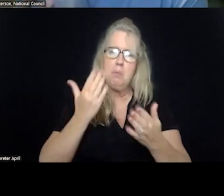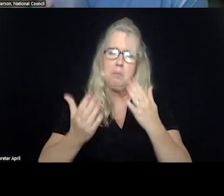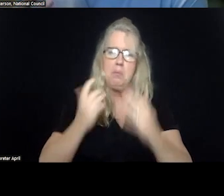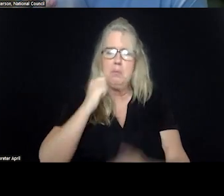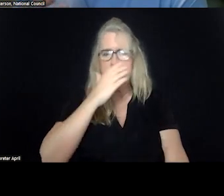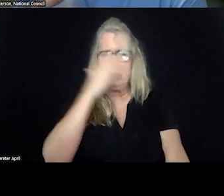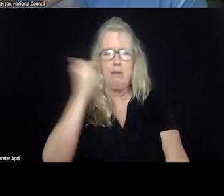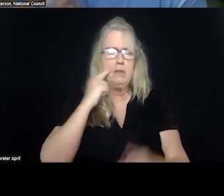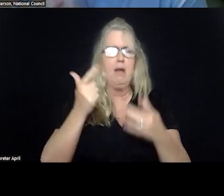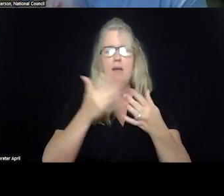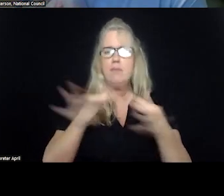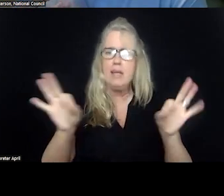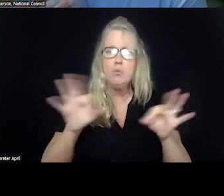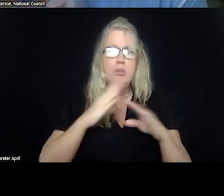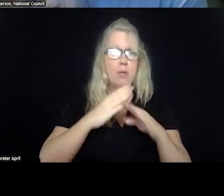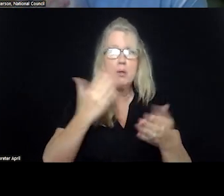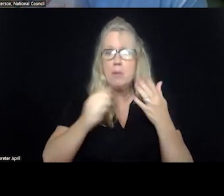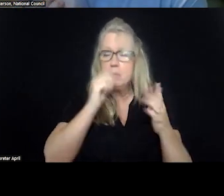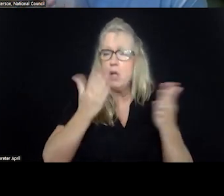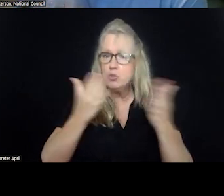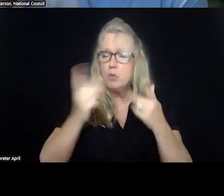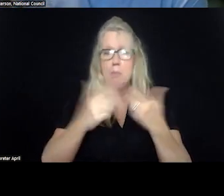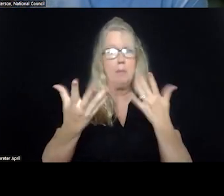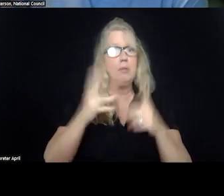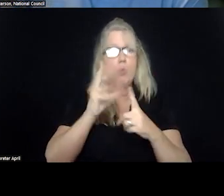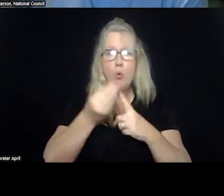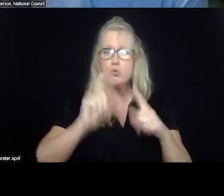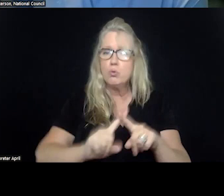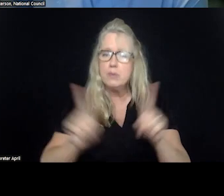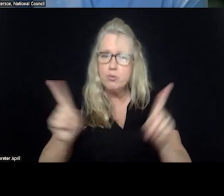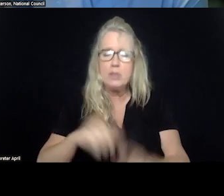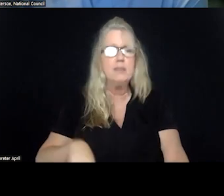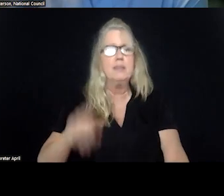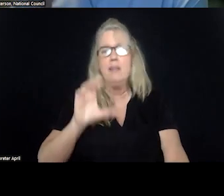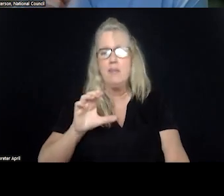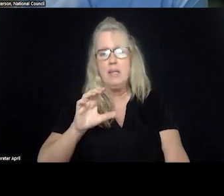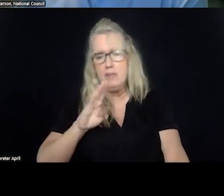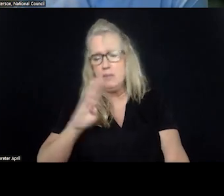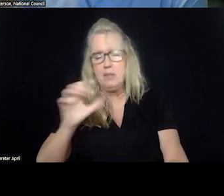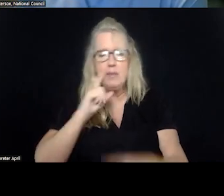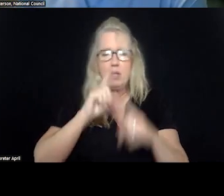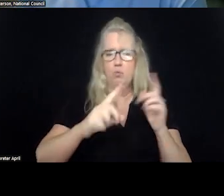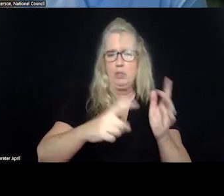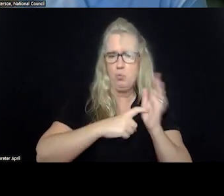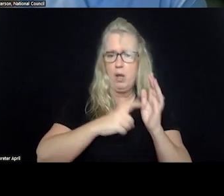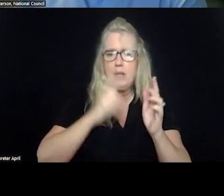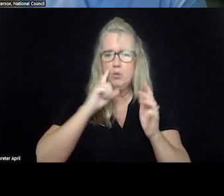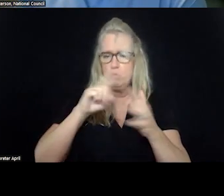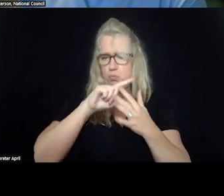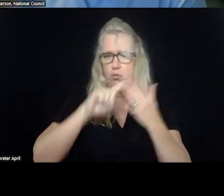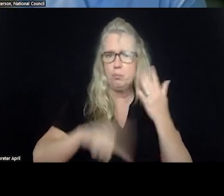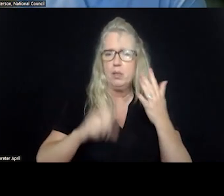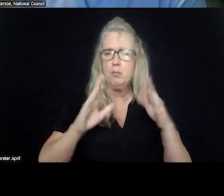language barriers, may not be served due to kind of cultural differences, the CCBHC is required to be able to provide those